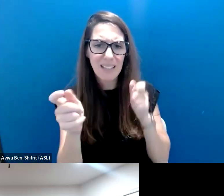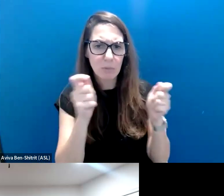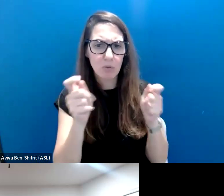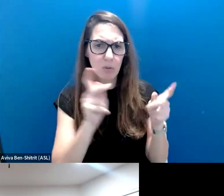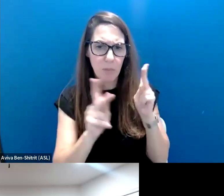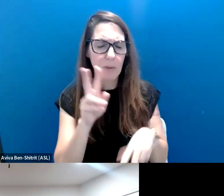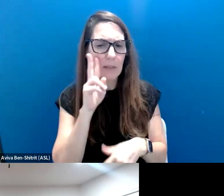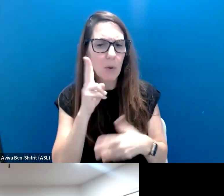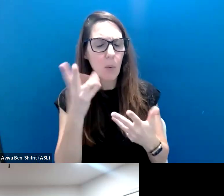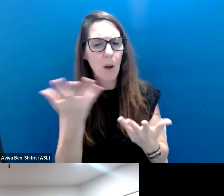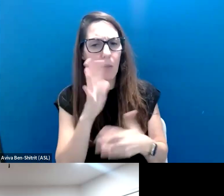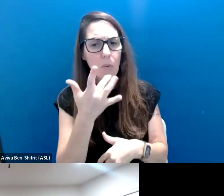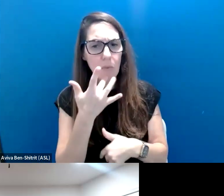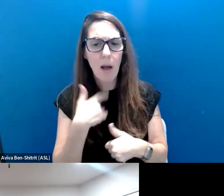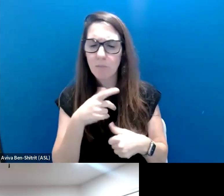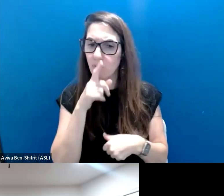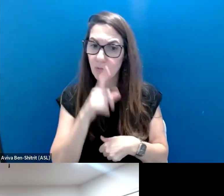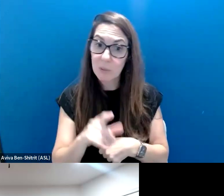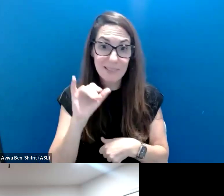I'm sure this is a controversial idea,